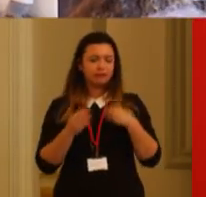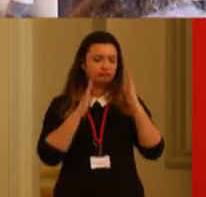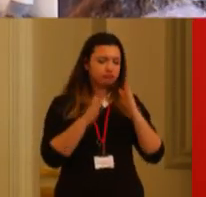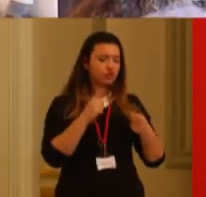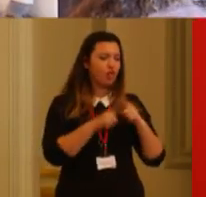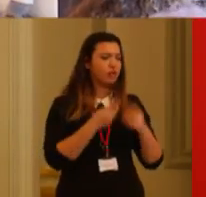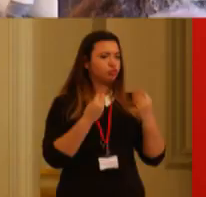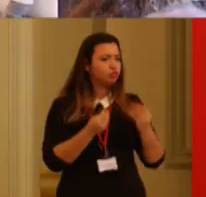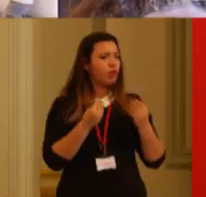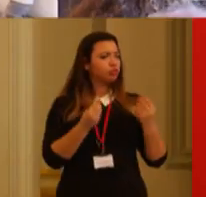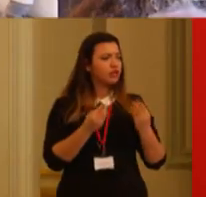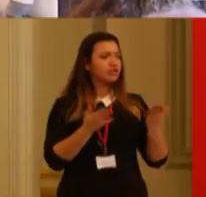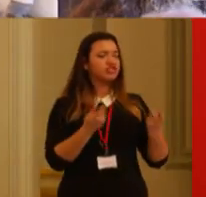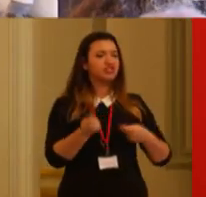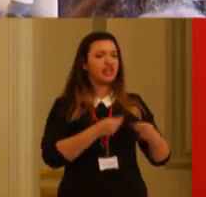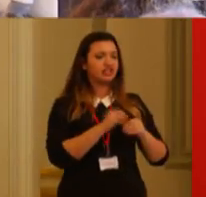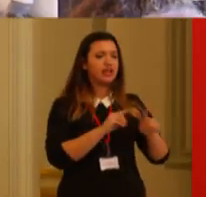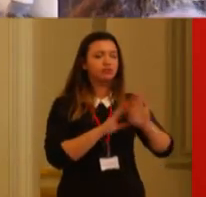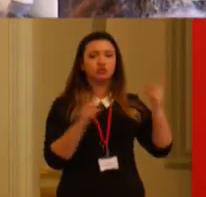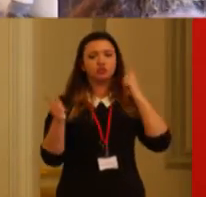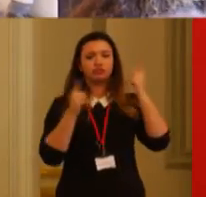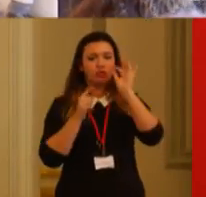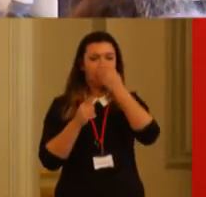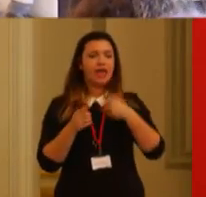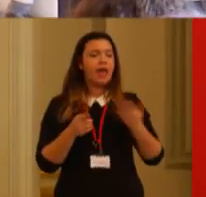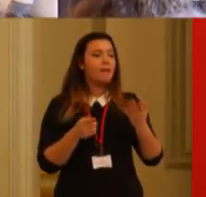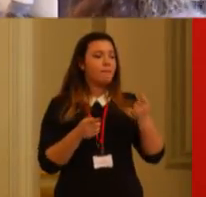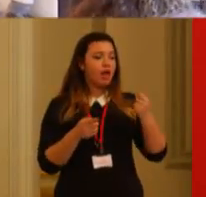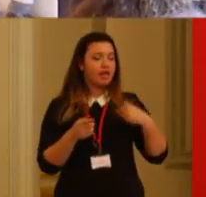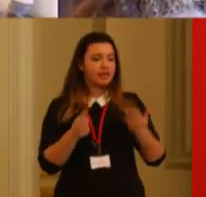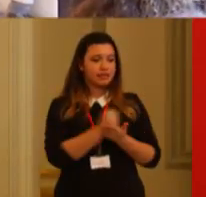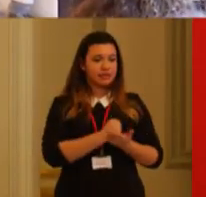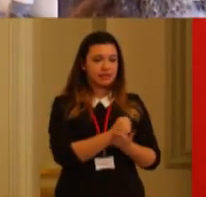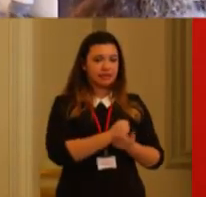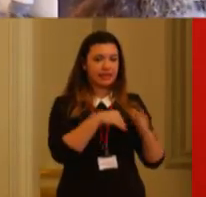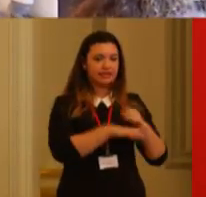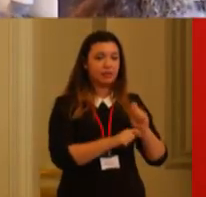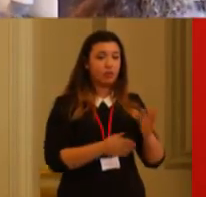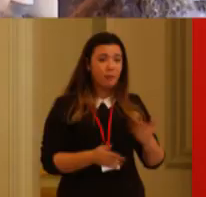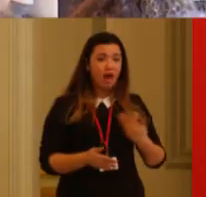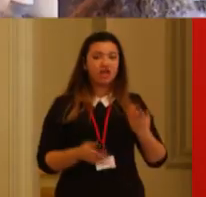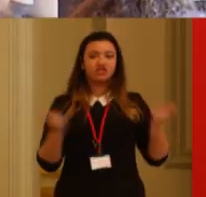challenge. Companies that thrive, that are doing well, often hear about investing